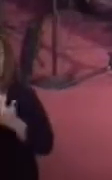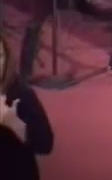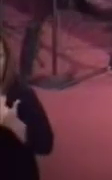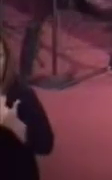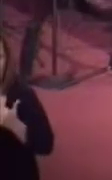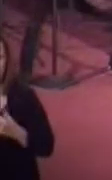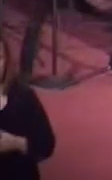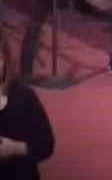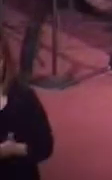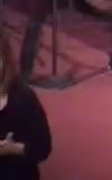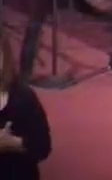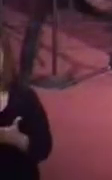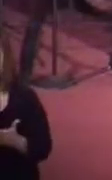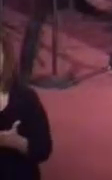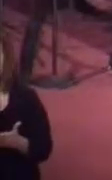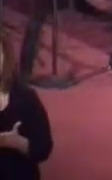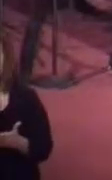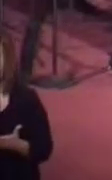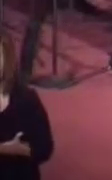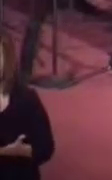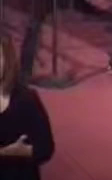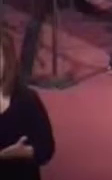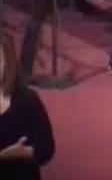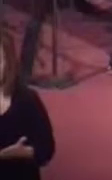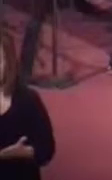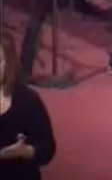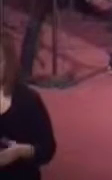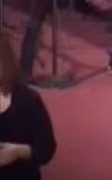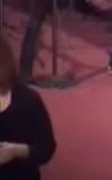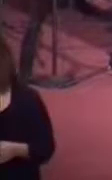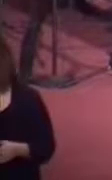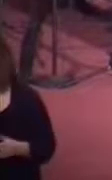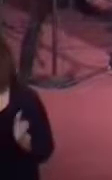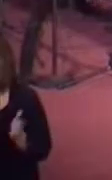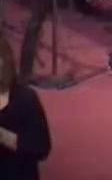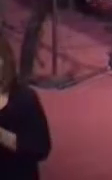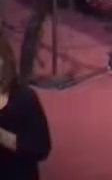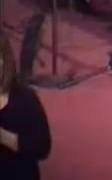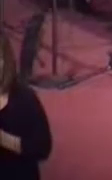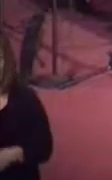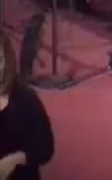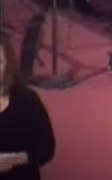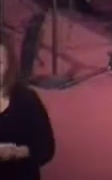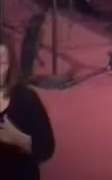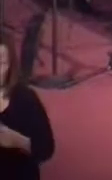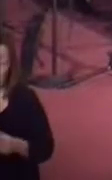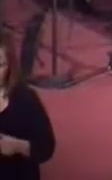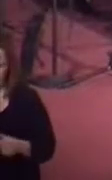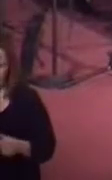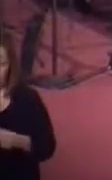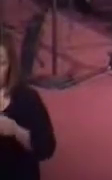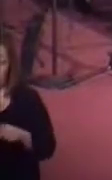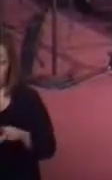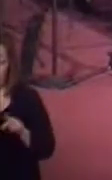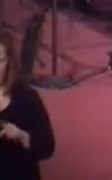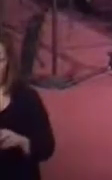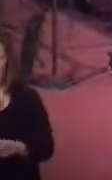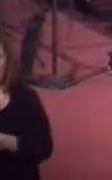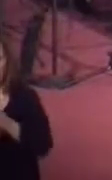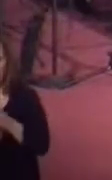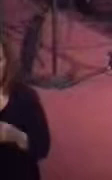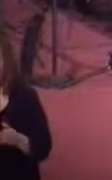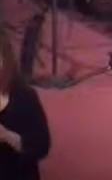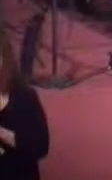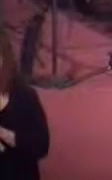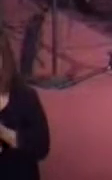will cost God's plans and his purposes. And a lot of people in this room have heard about people who have been persecuted and who have been killed and who